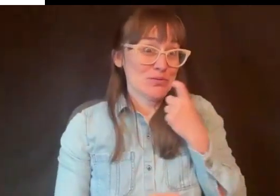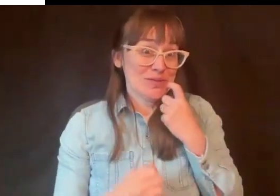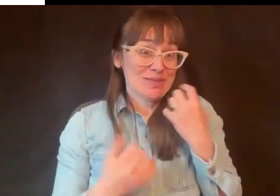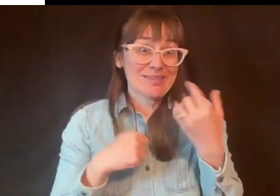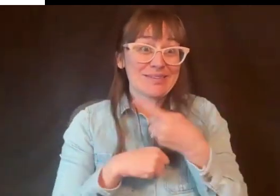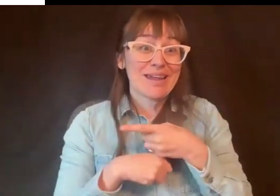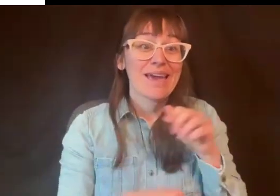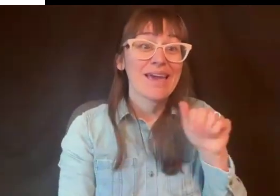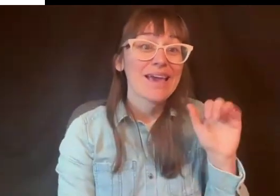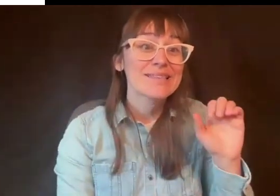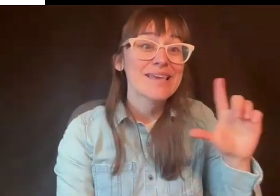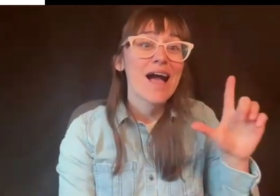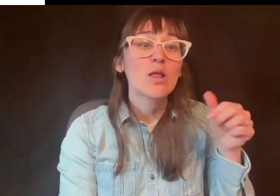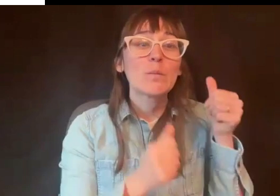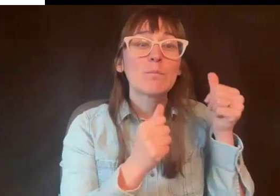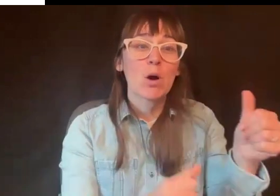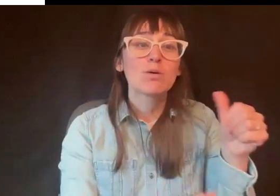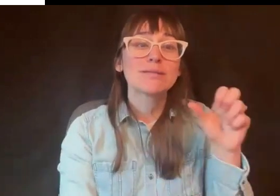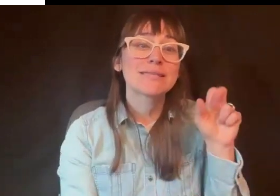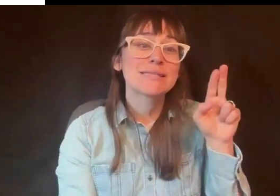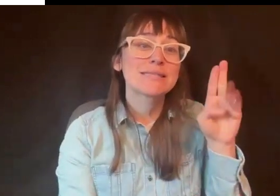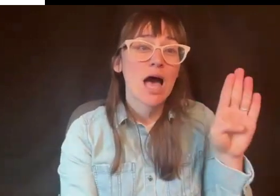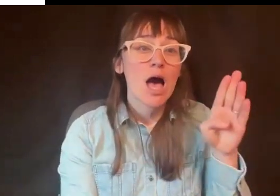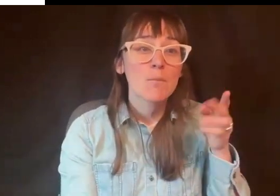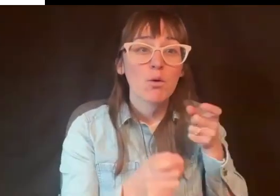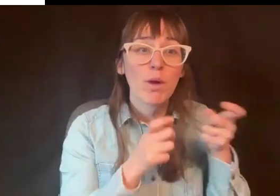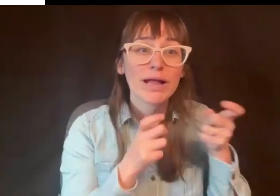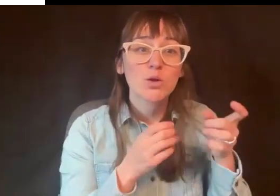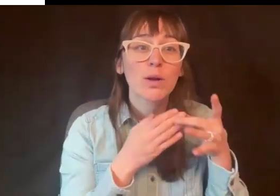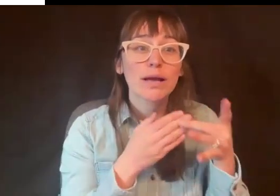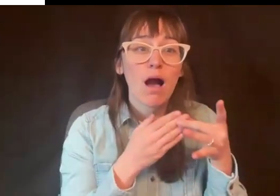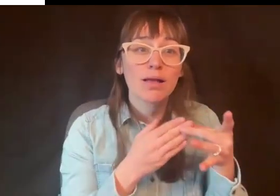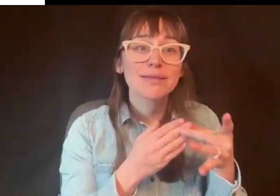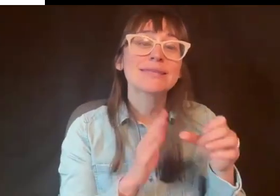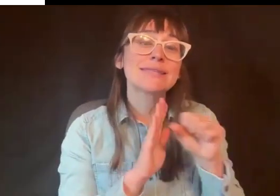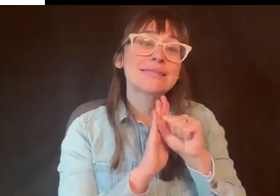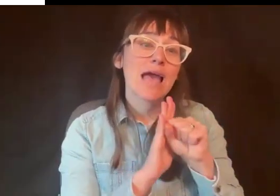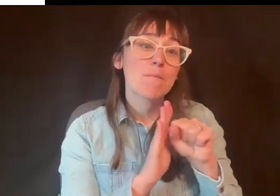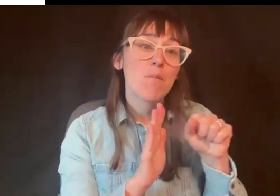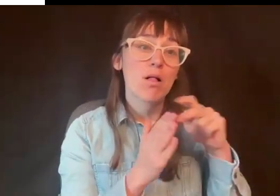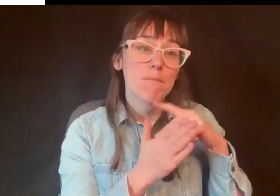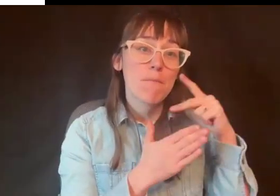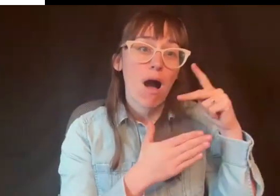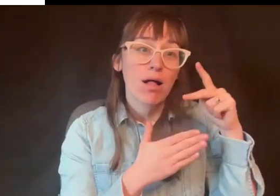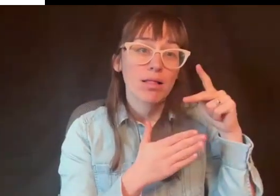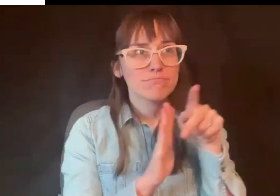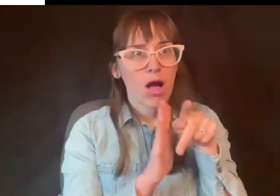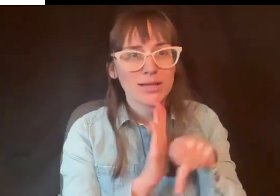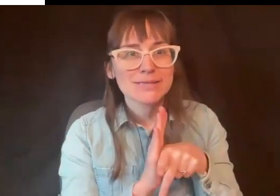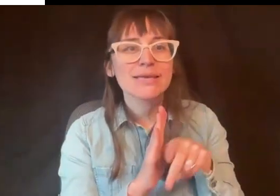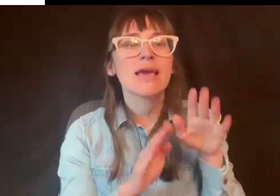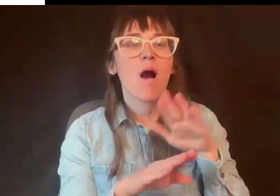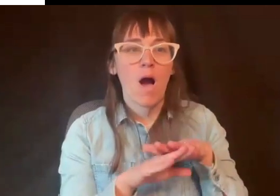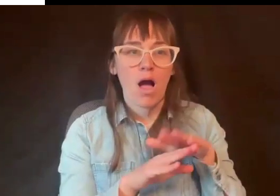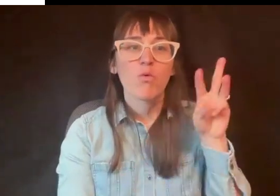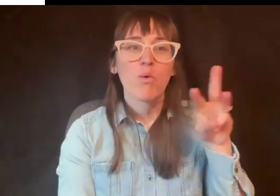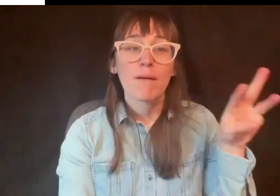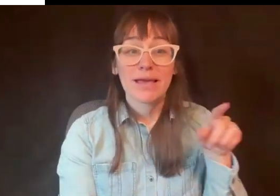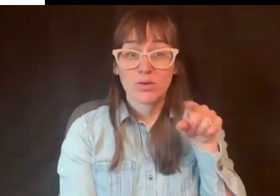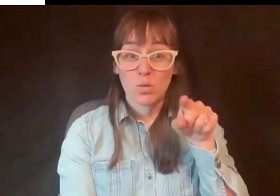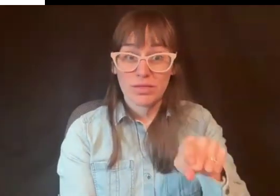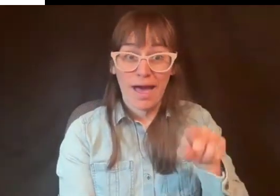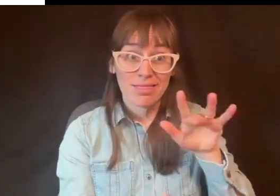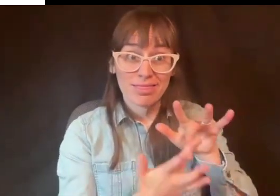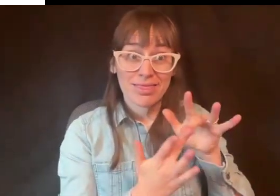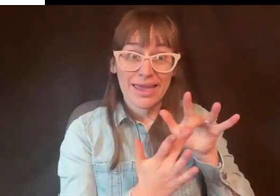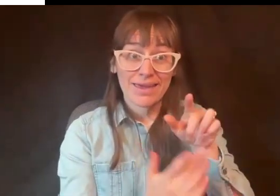its sub-regulatory guidance and sample policy and form to our website. You can go to the link on the slide, and